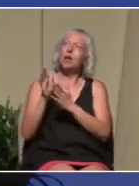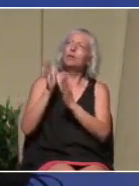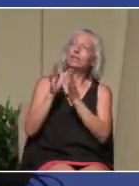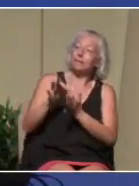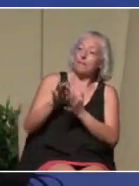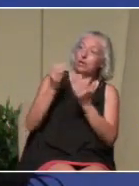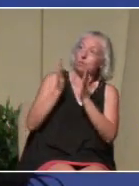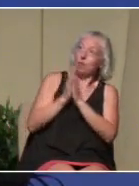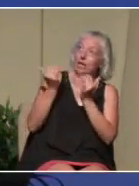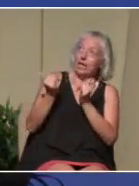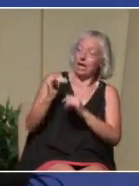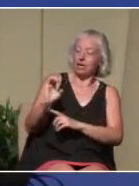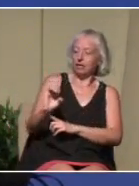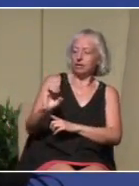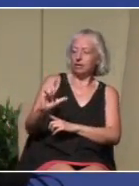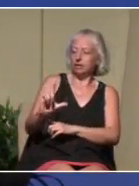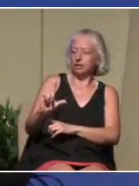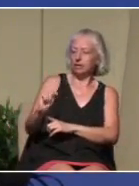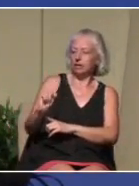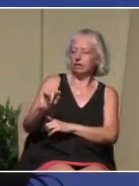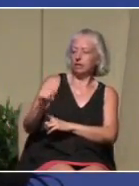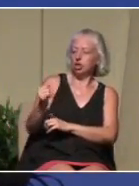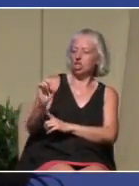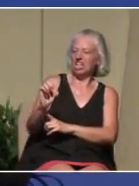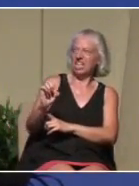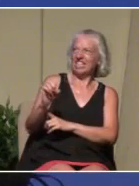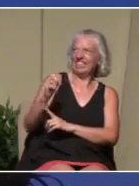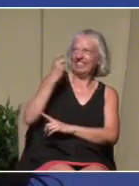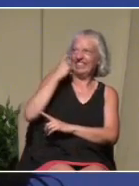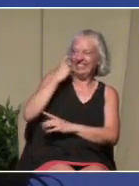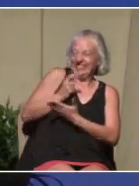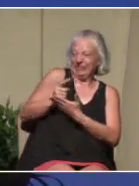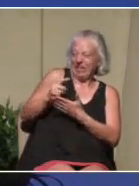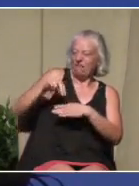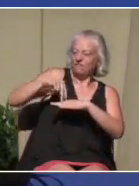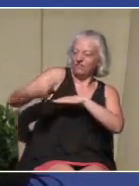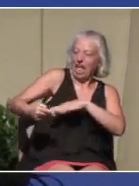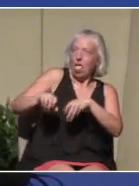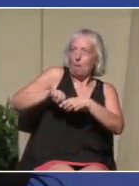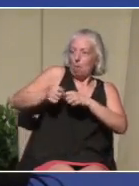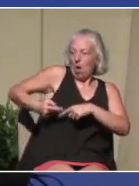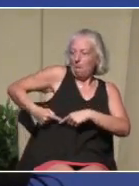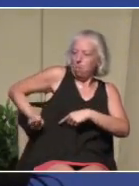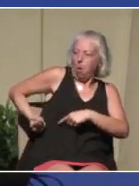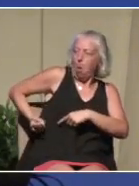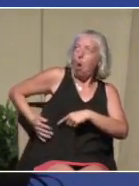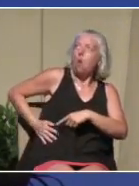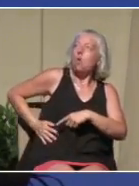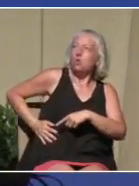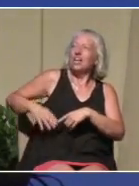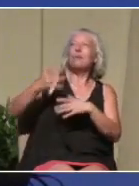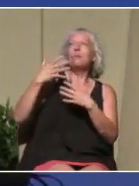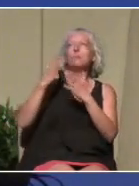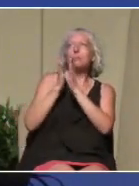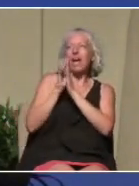morning for Alcha, who fell and broke her rib this past week. We pray for speedy healing for her.